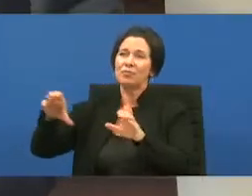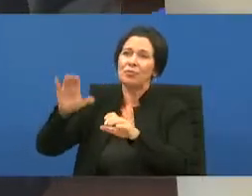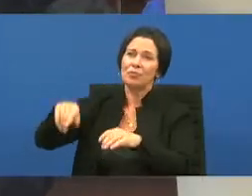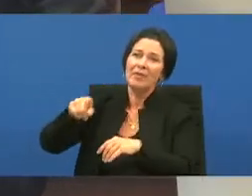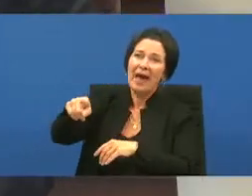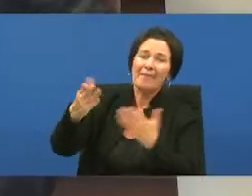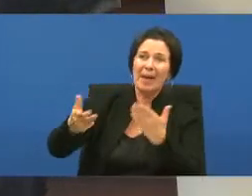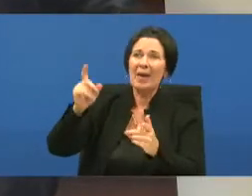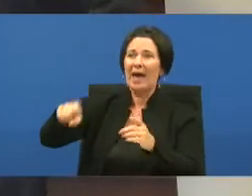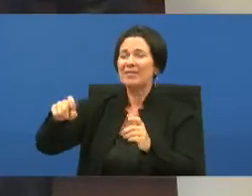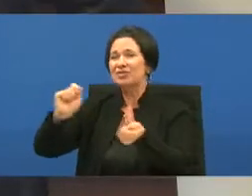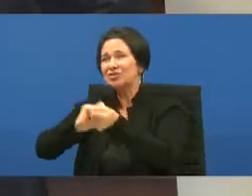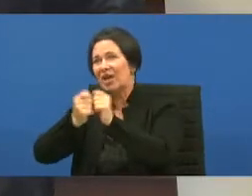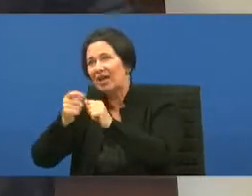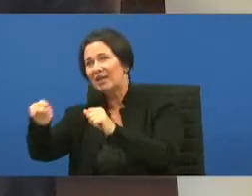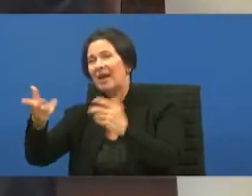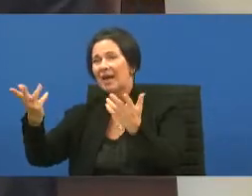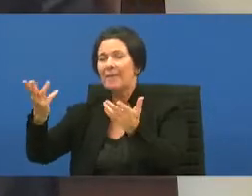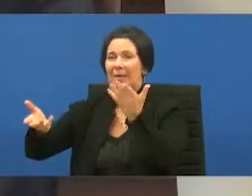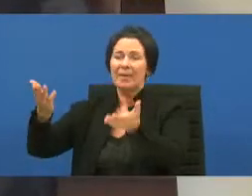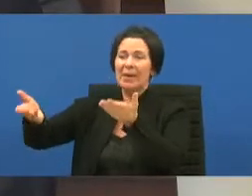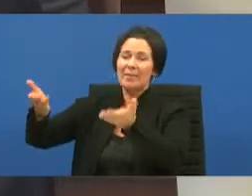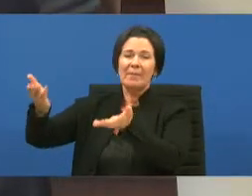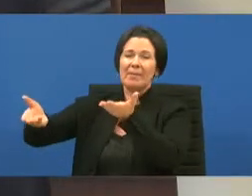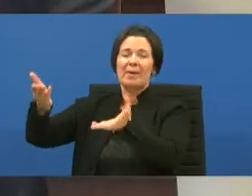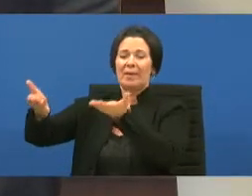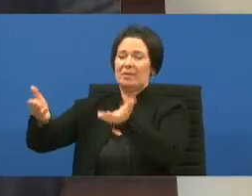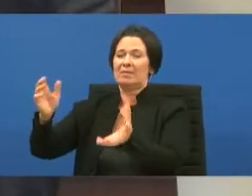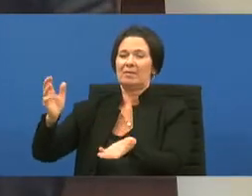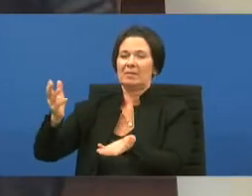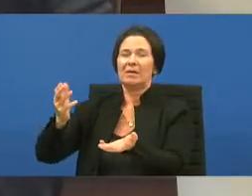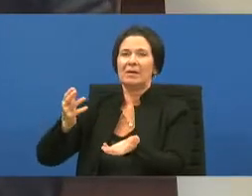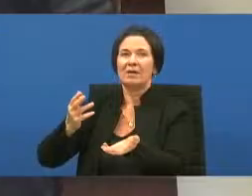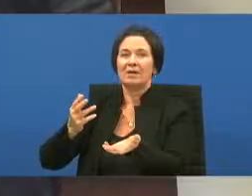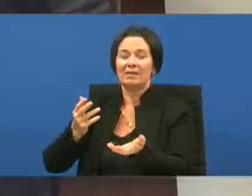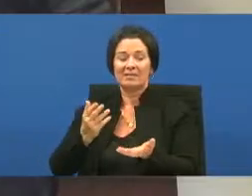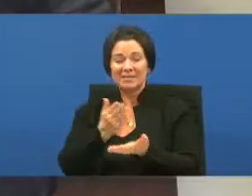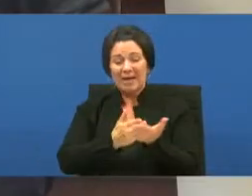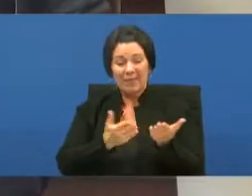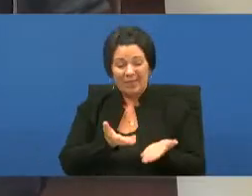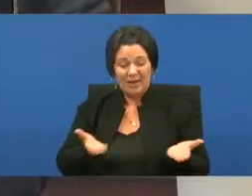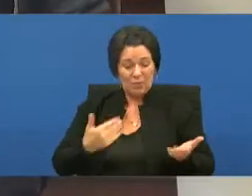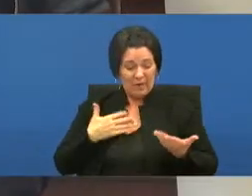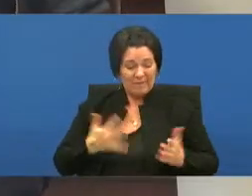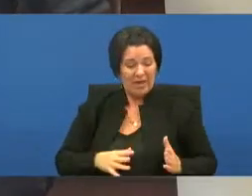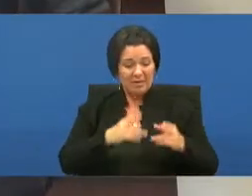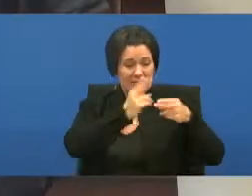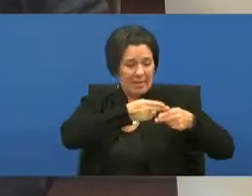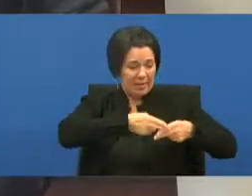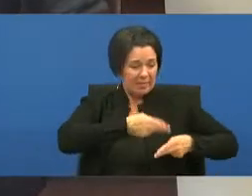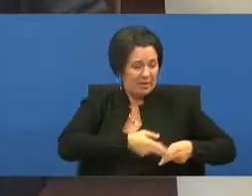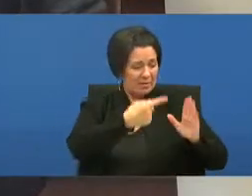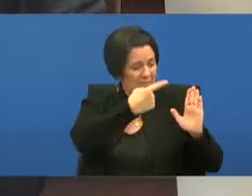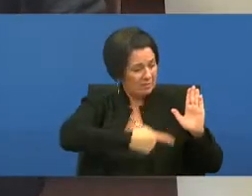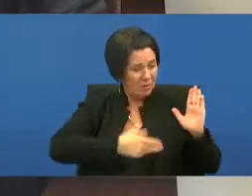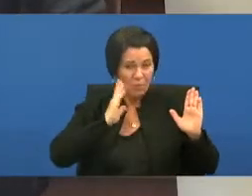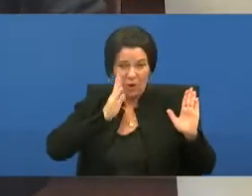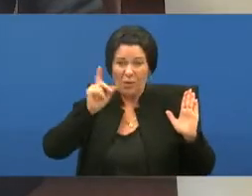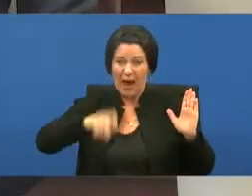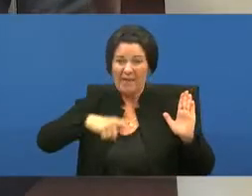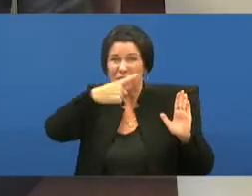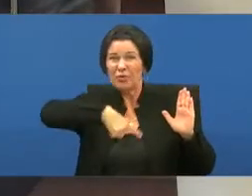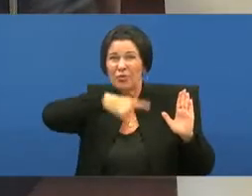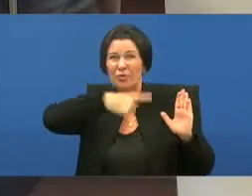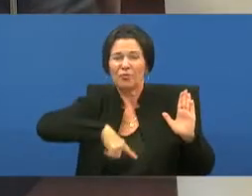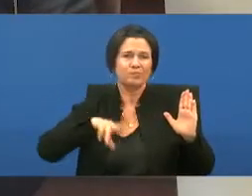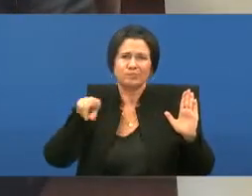that. I don't think it's even a possibility that we're going to have to do some of these things that were mentioned before. But I can